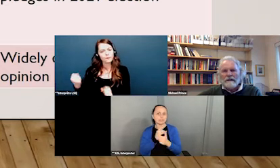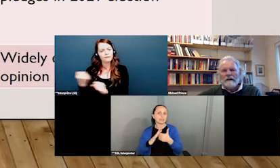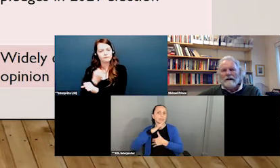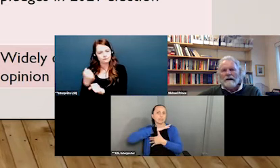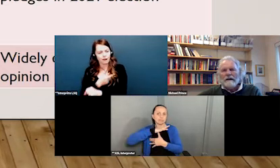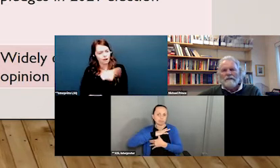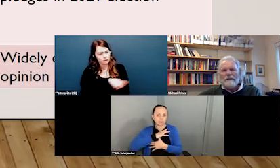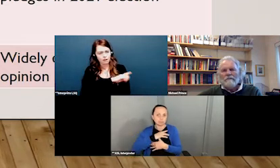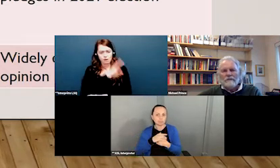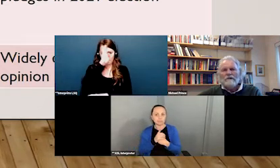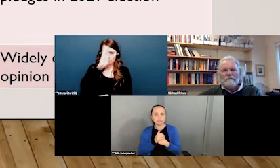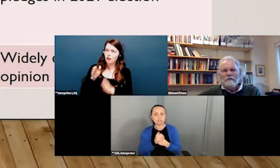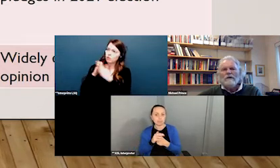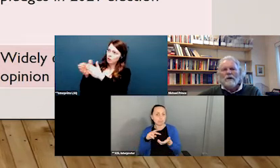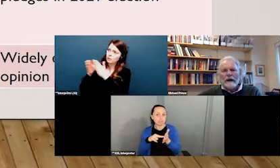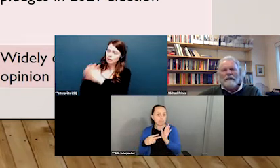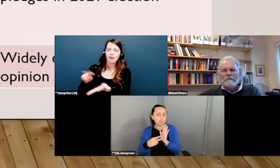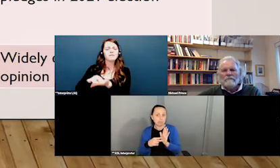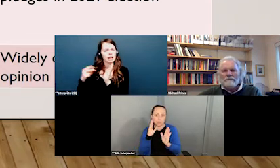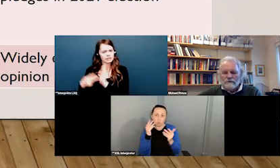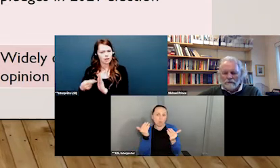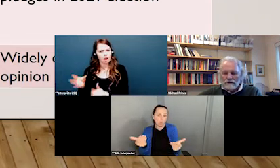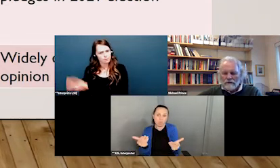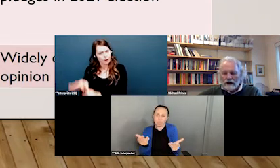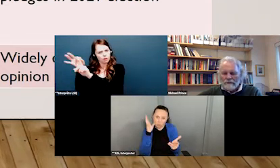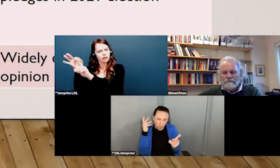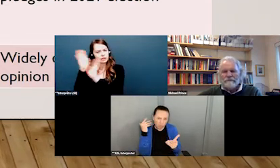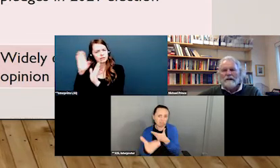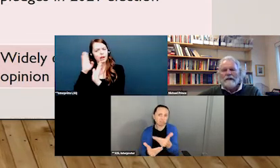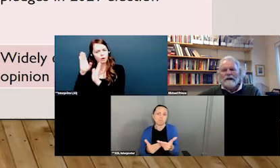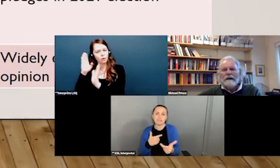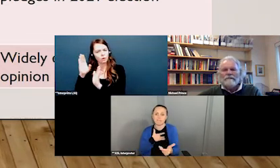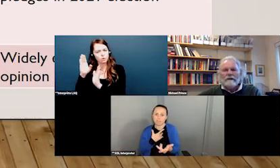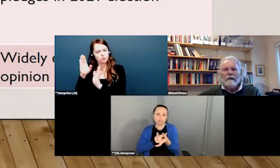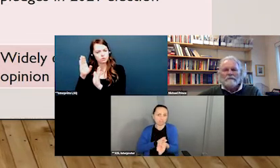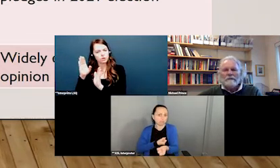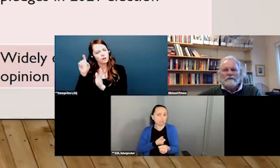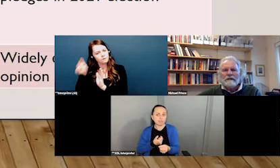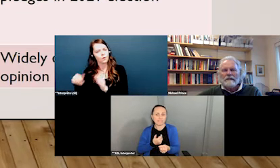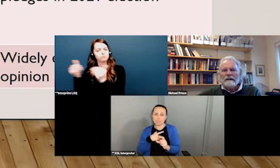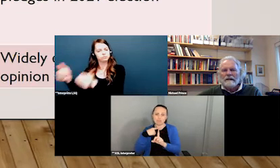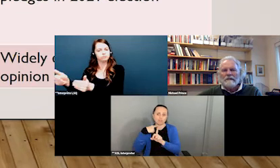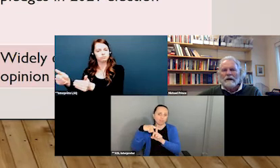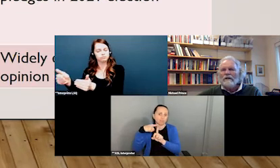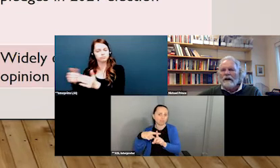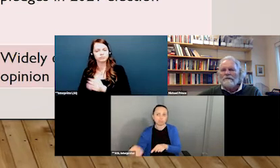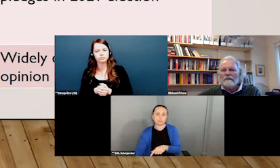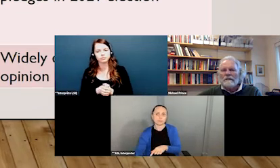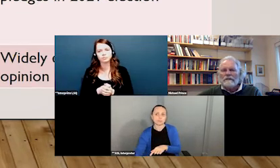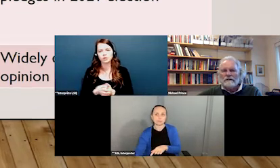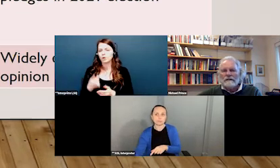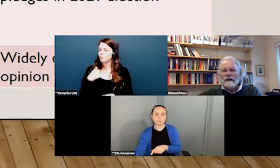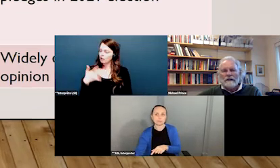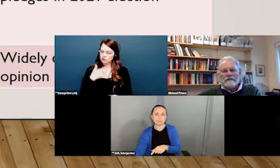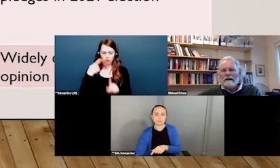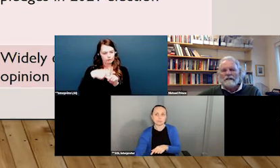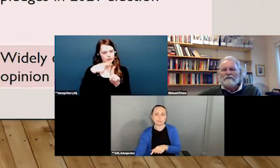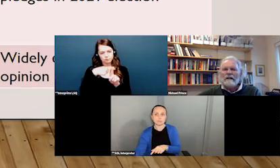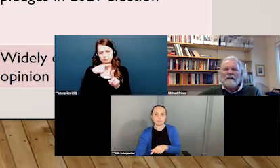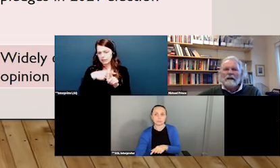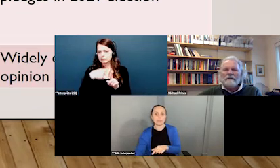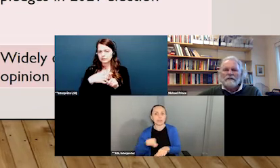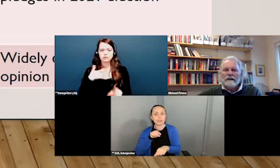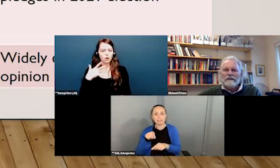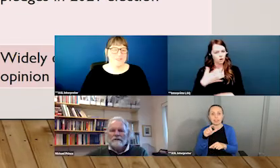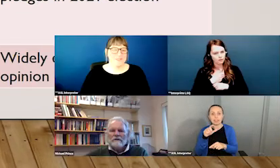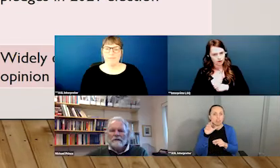priority that will go ahead, will move forward. So I'm very optimistic and quite confident that this is not going to